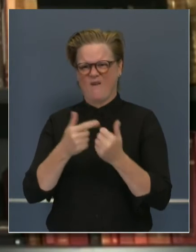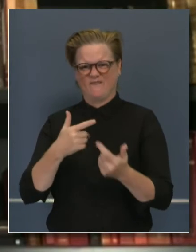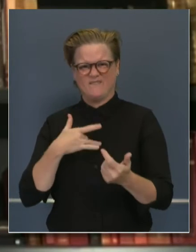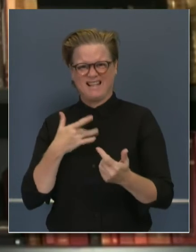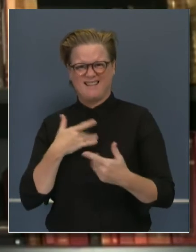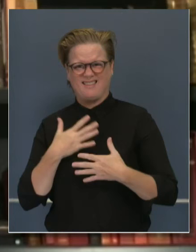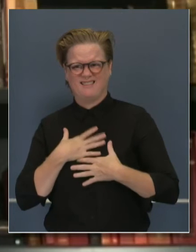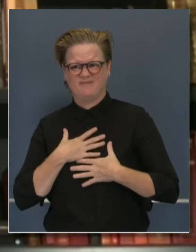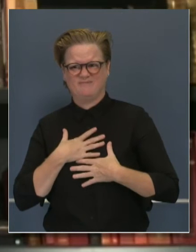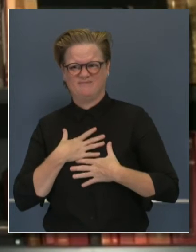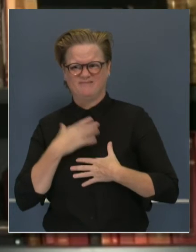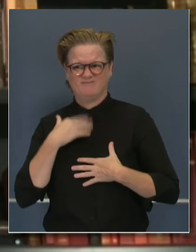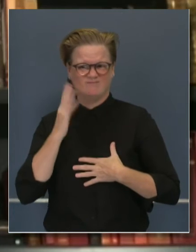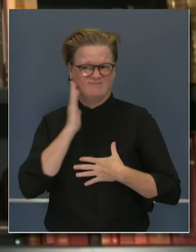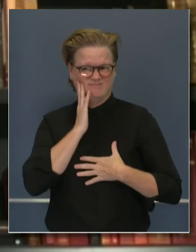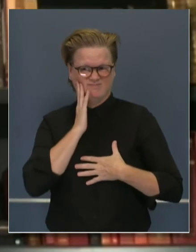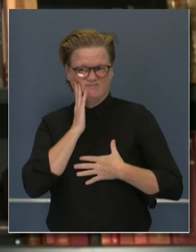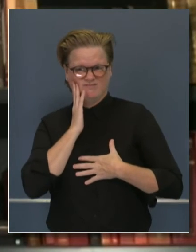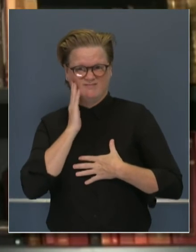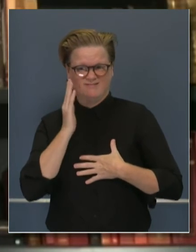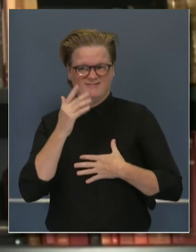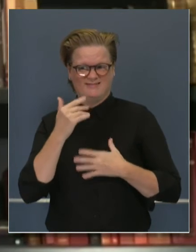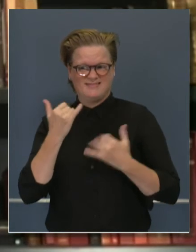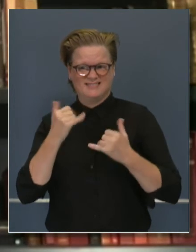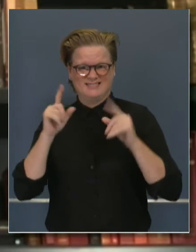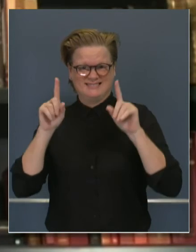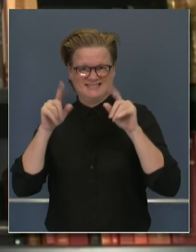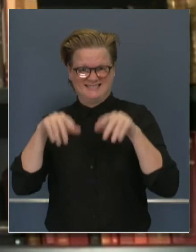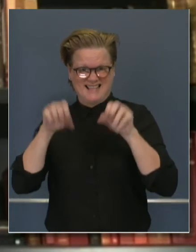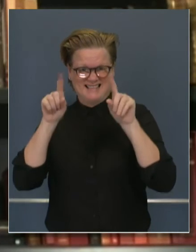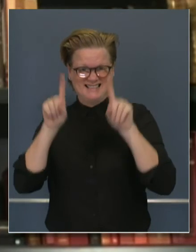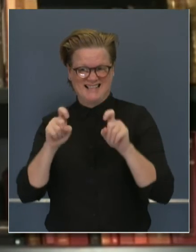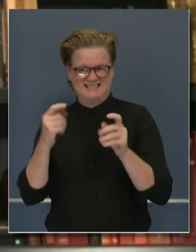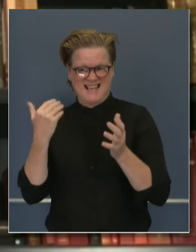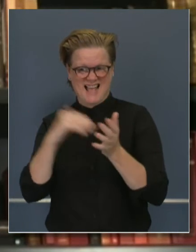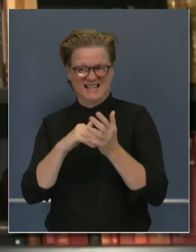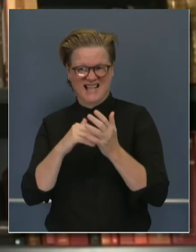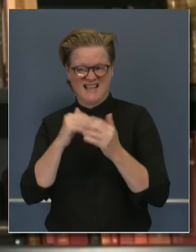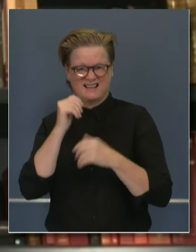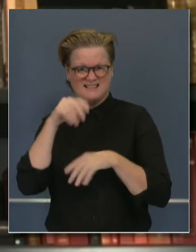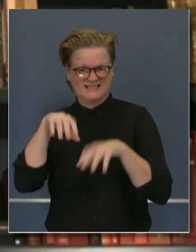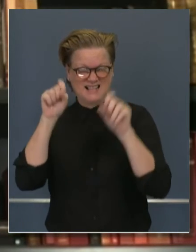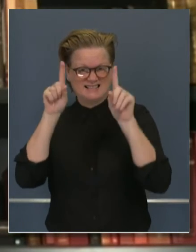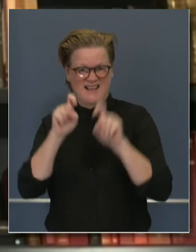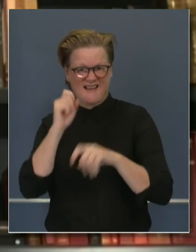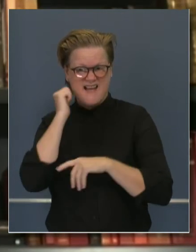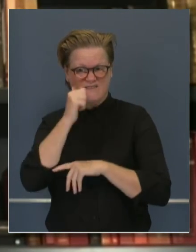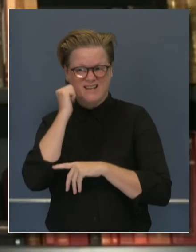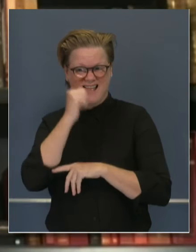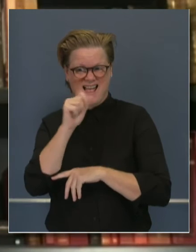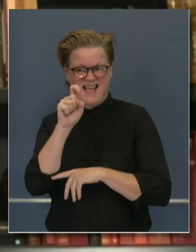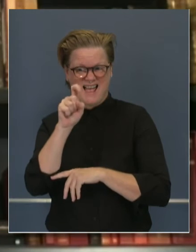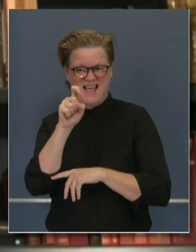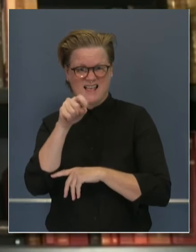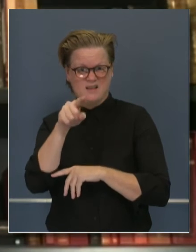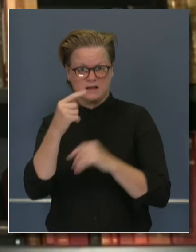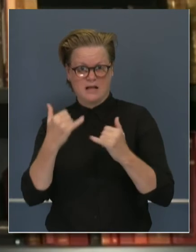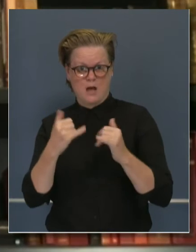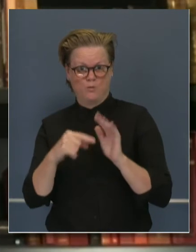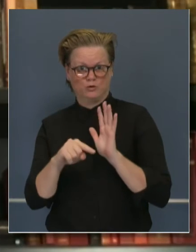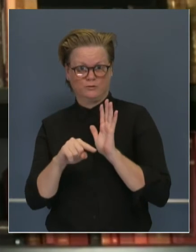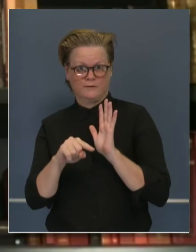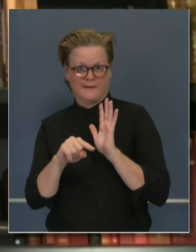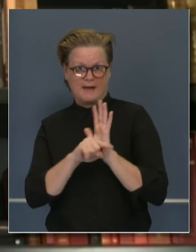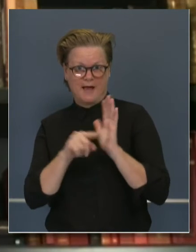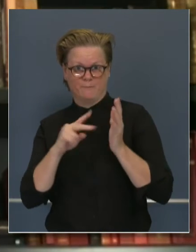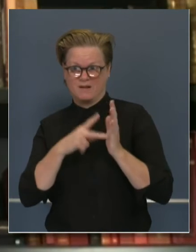you been tested today? I know your communications office said that you'd be tested every day, and I just wanted to see if that test came back negative. Yeah, no, I've been